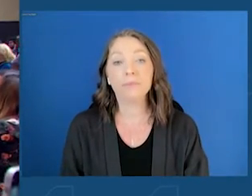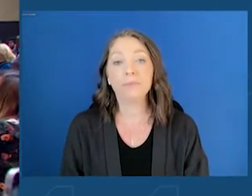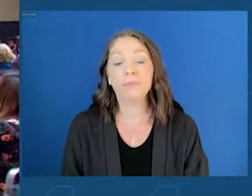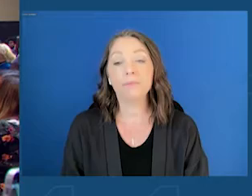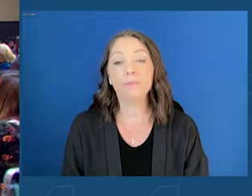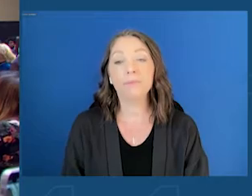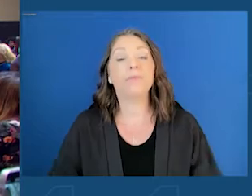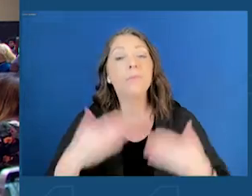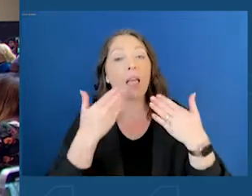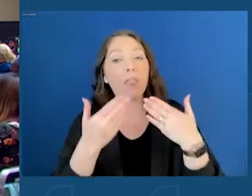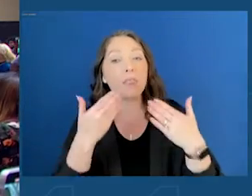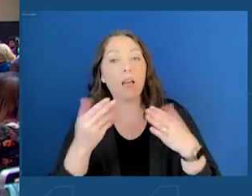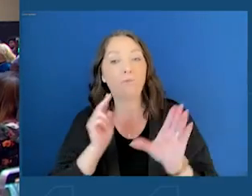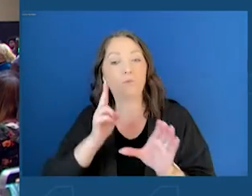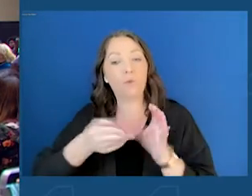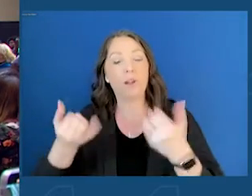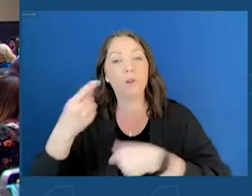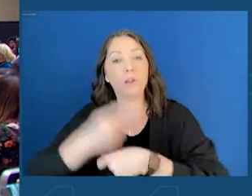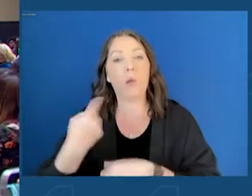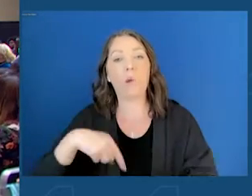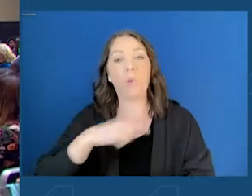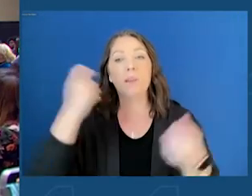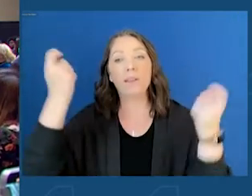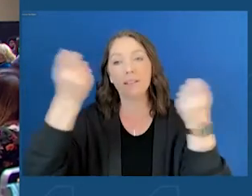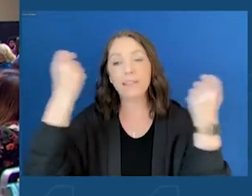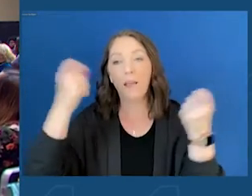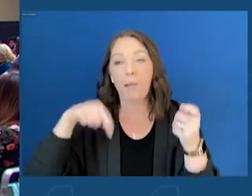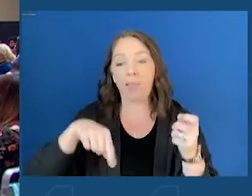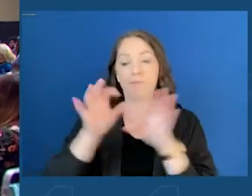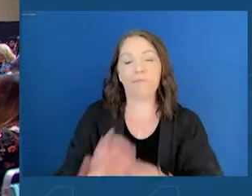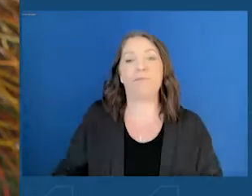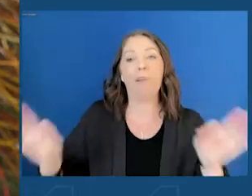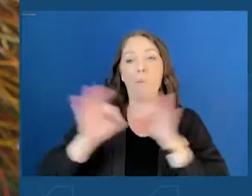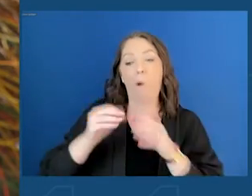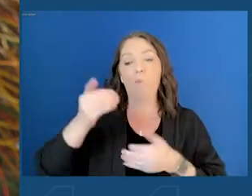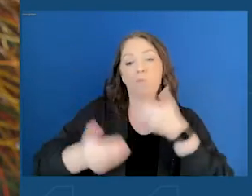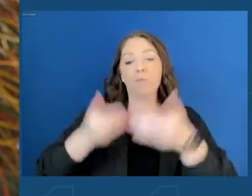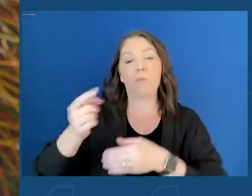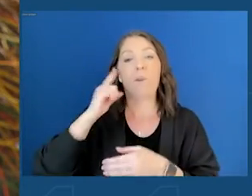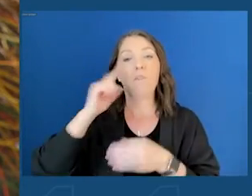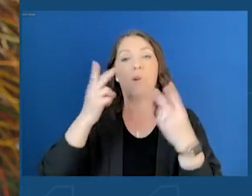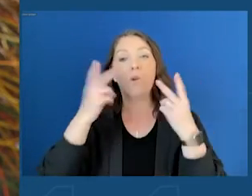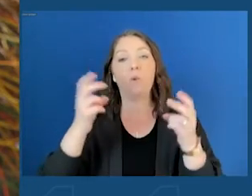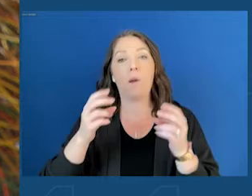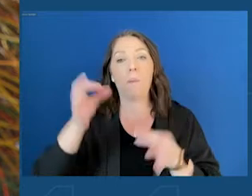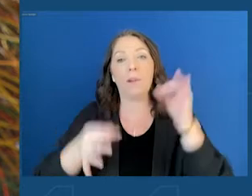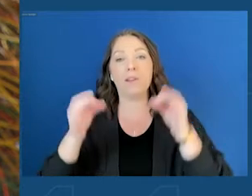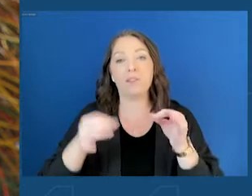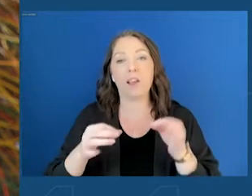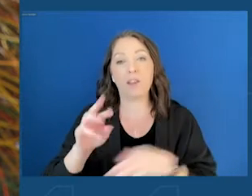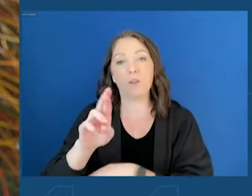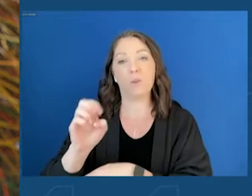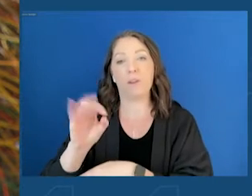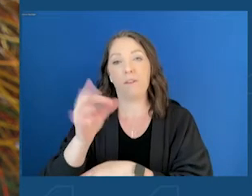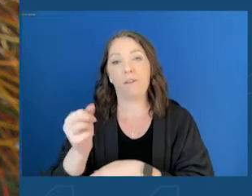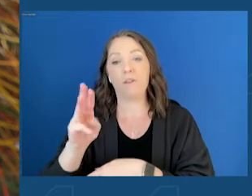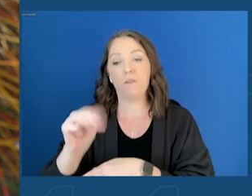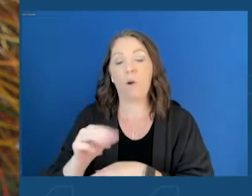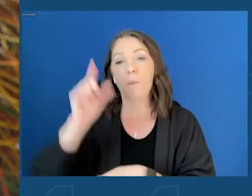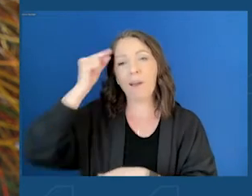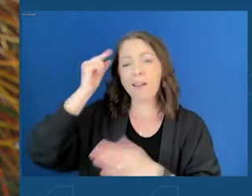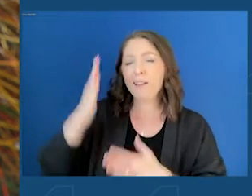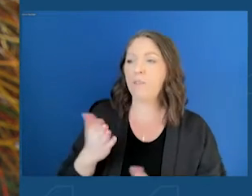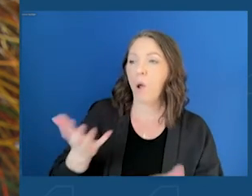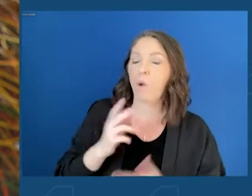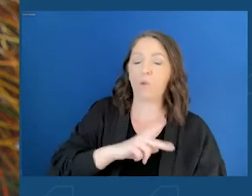Thank you all for being here today as we celebrate this significant step forward for criminal justice reform in New York. Governor, I want to personally thank you for